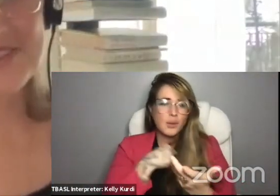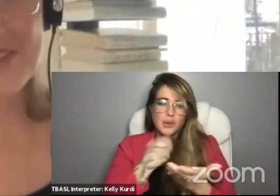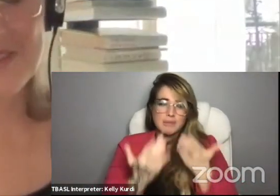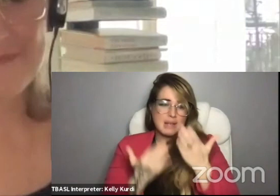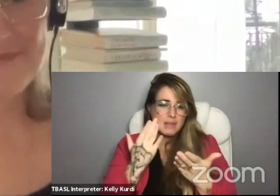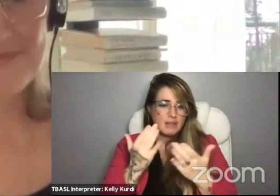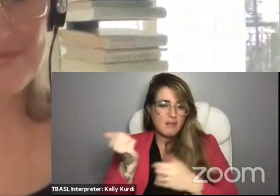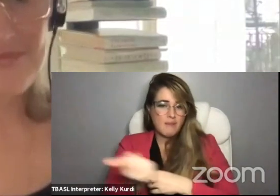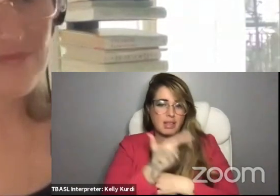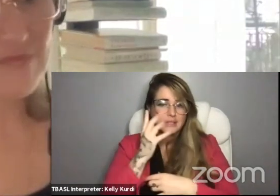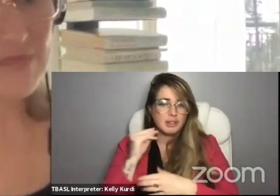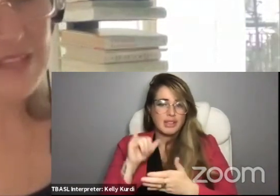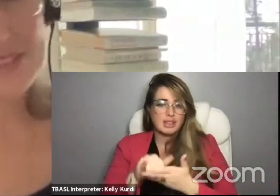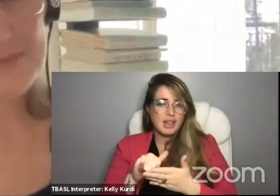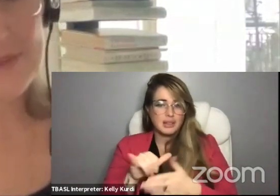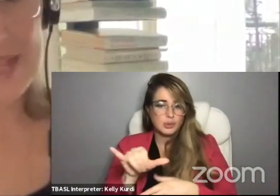too. So